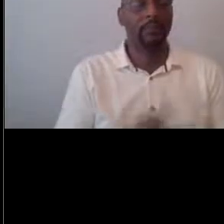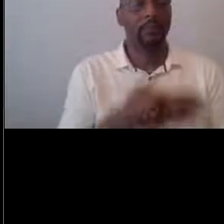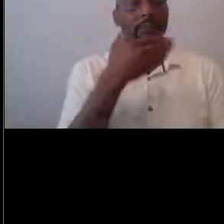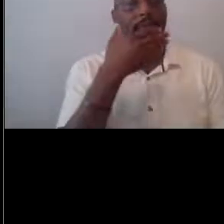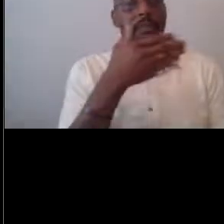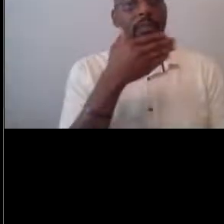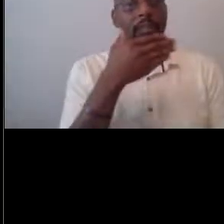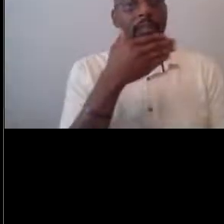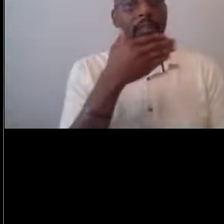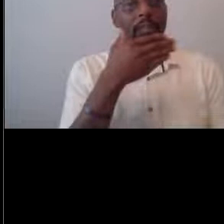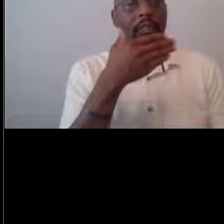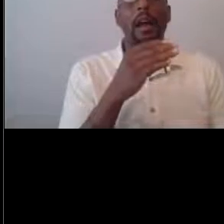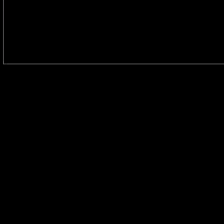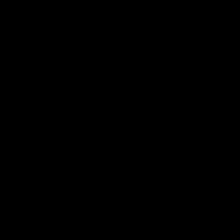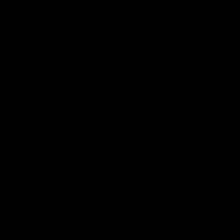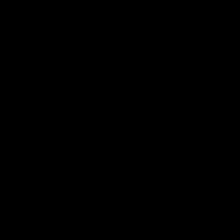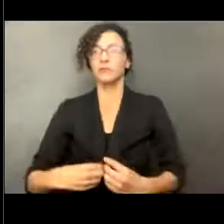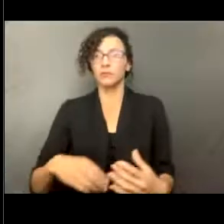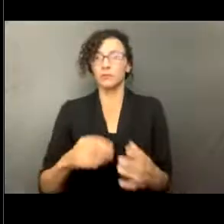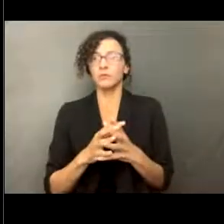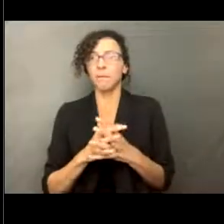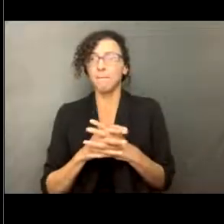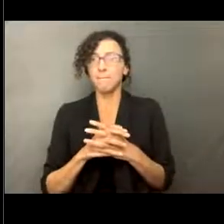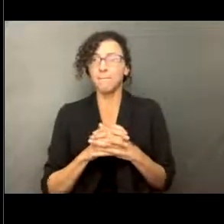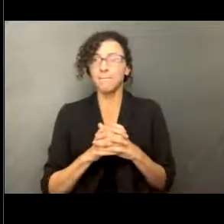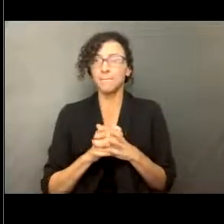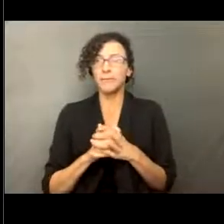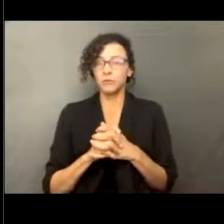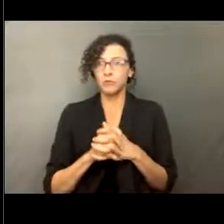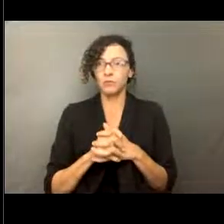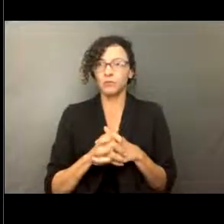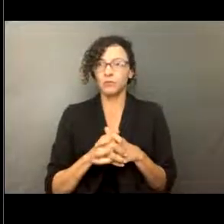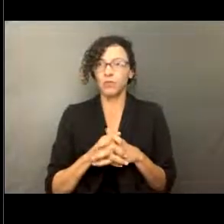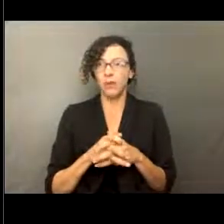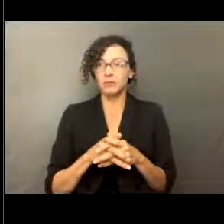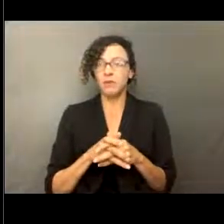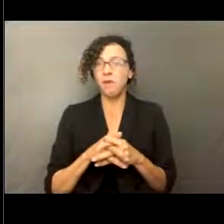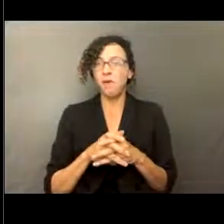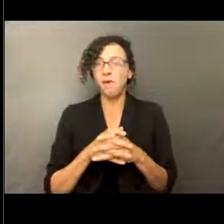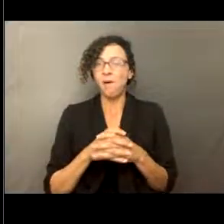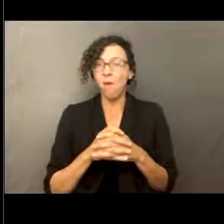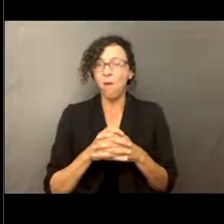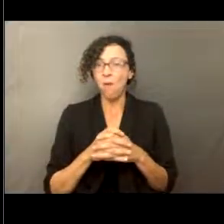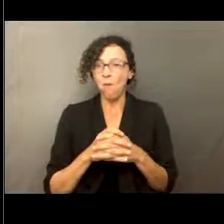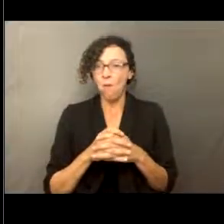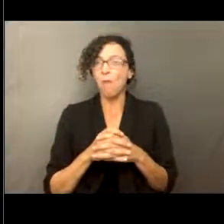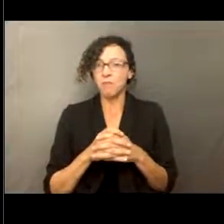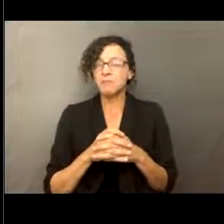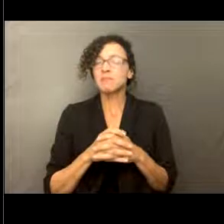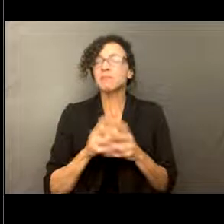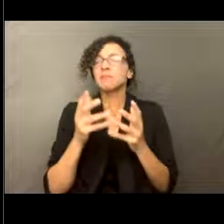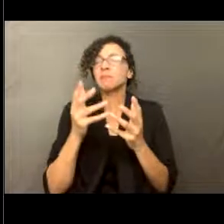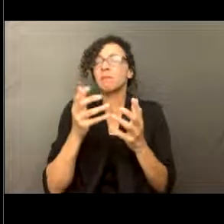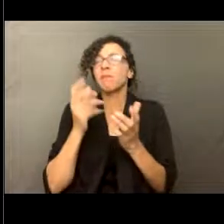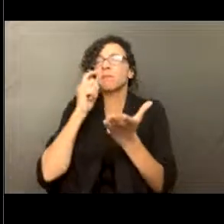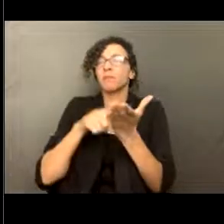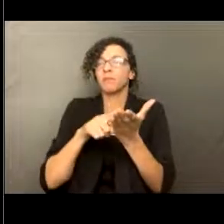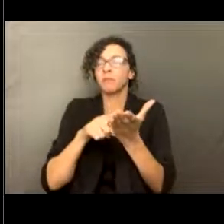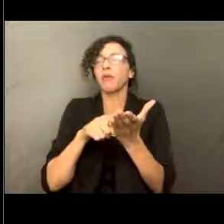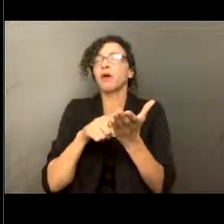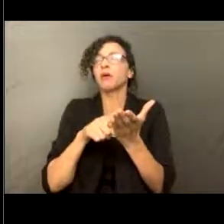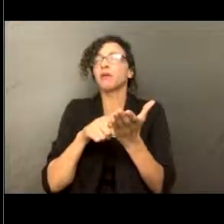be brief. I want to first welcome the new commissioner. Look forward to getting to know you and working with you. I also want to acknowledge Senator Newman.